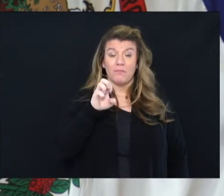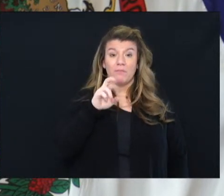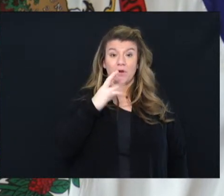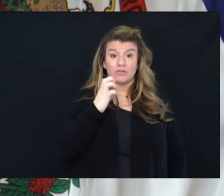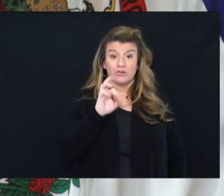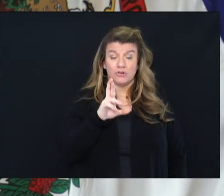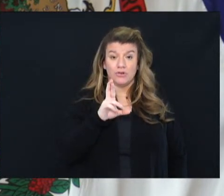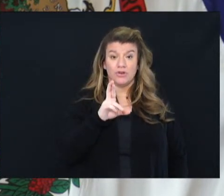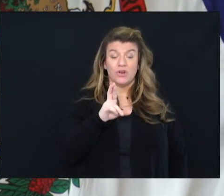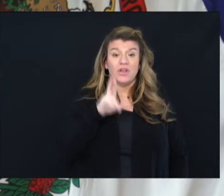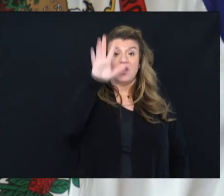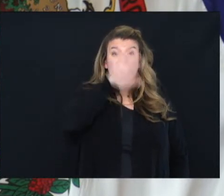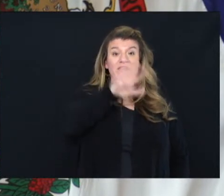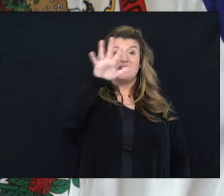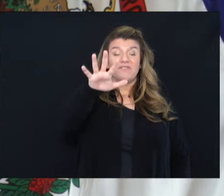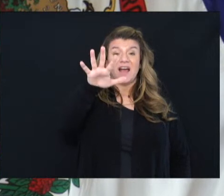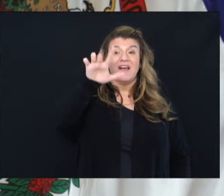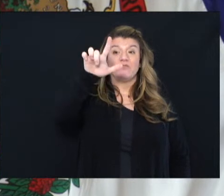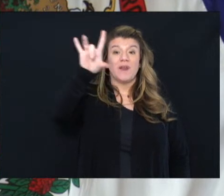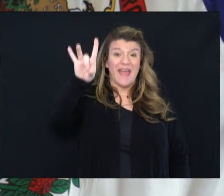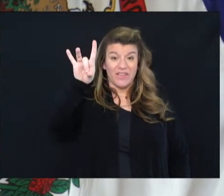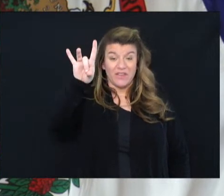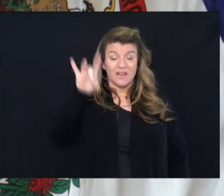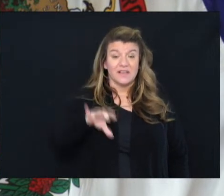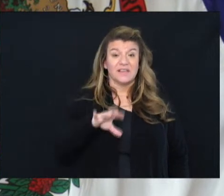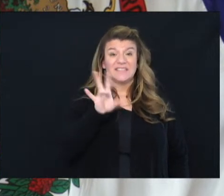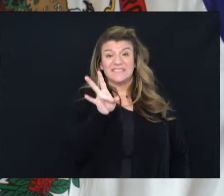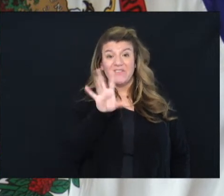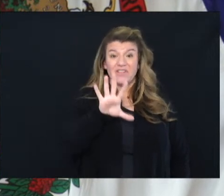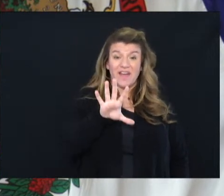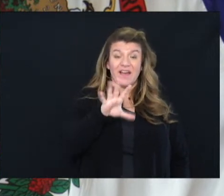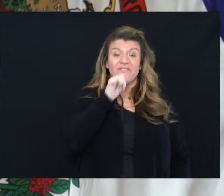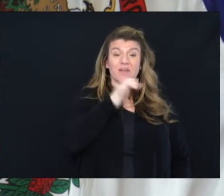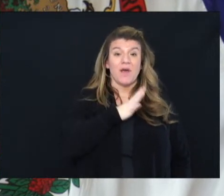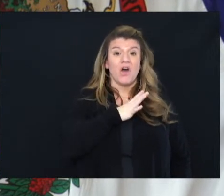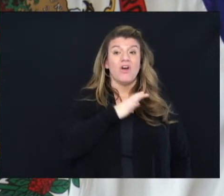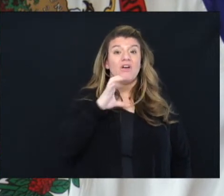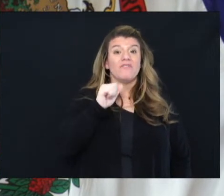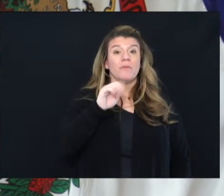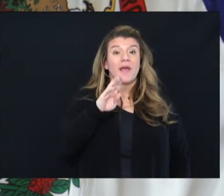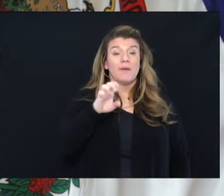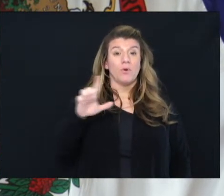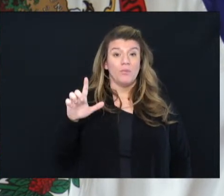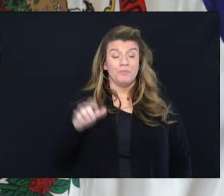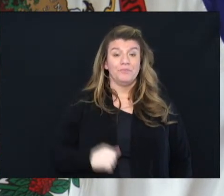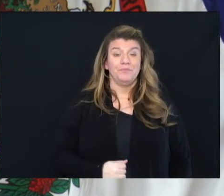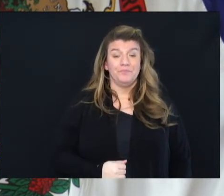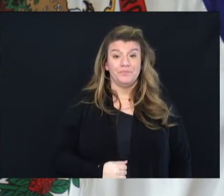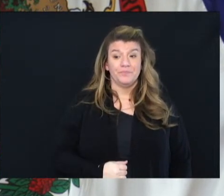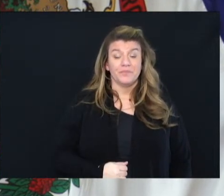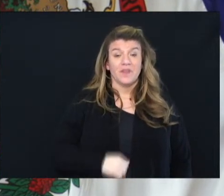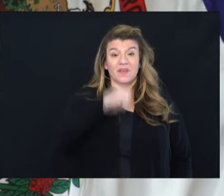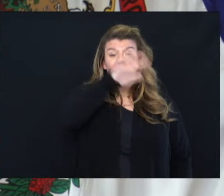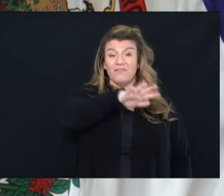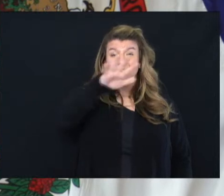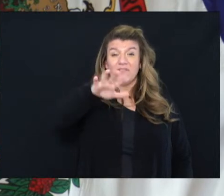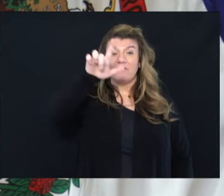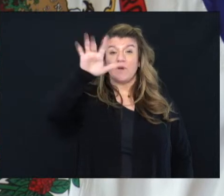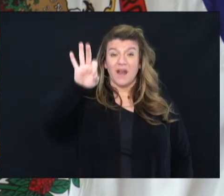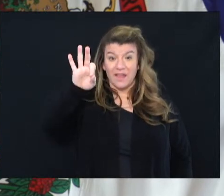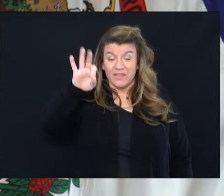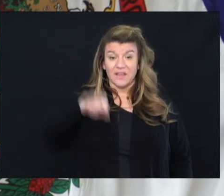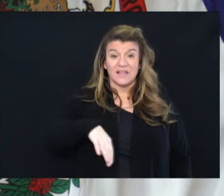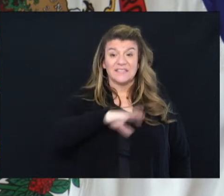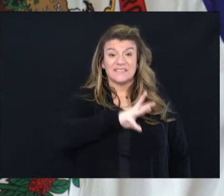County. The 5,528th death, a 75-year-old female from Cabell County. The 5,529th